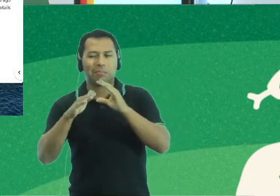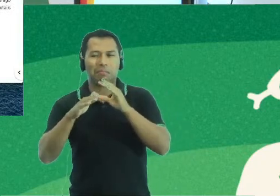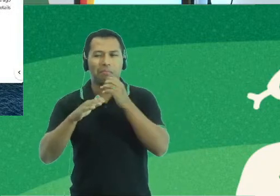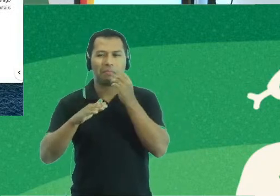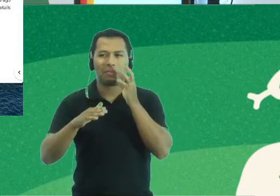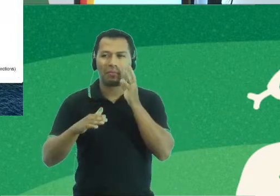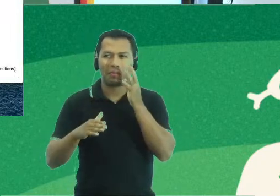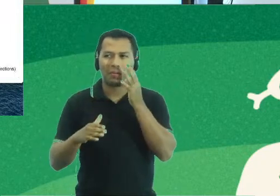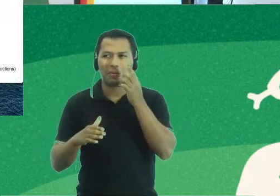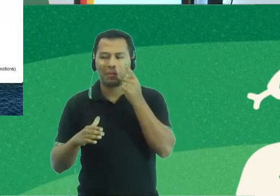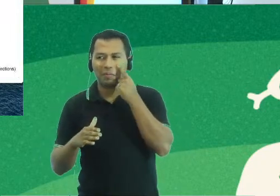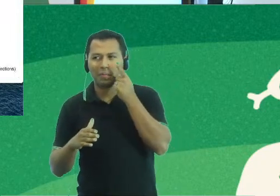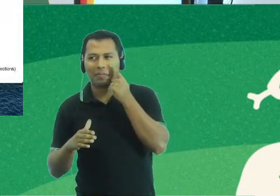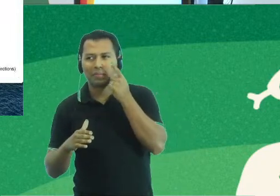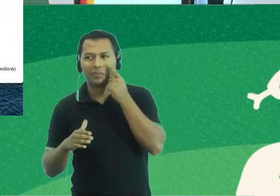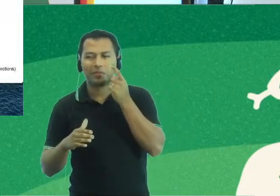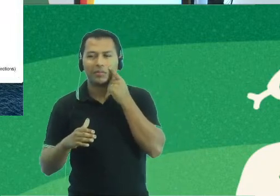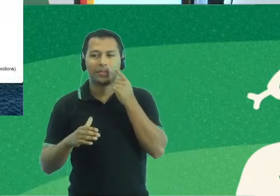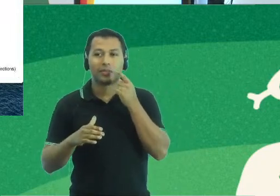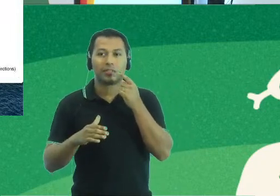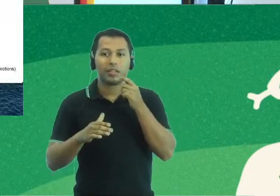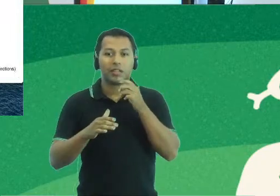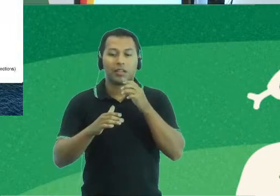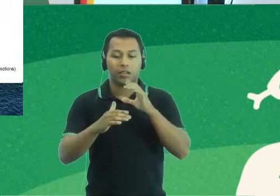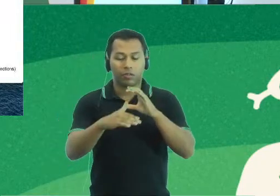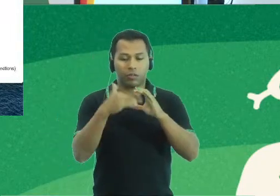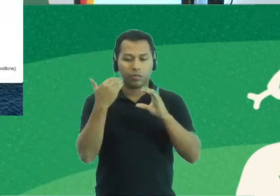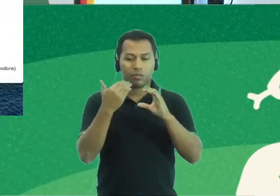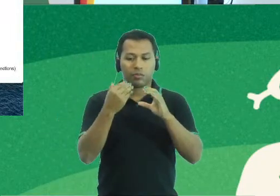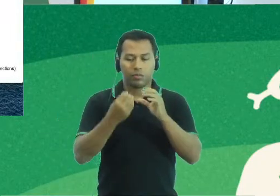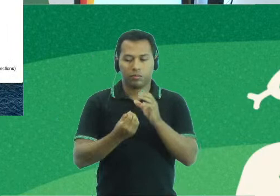see if that actually went through.